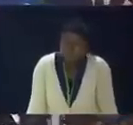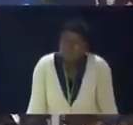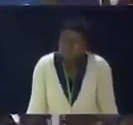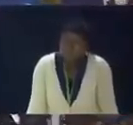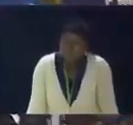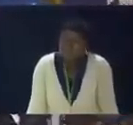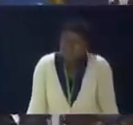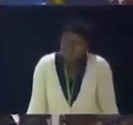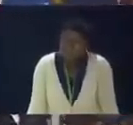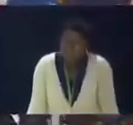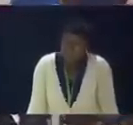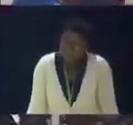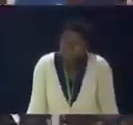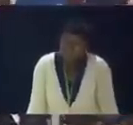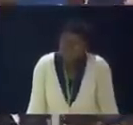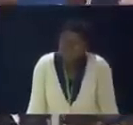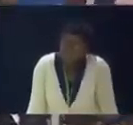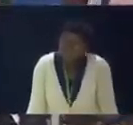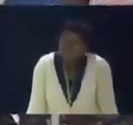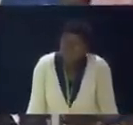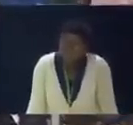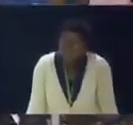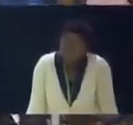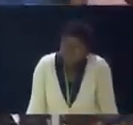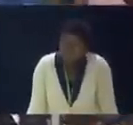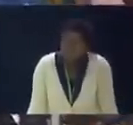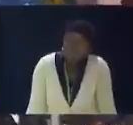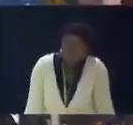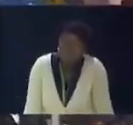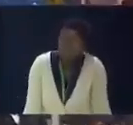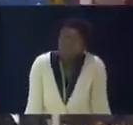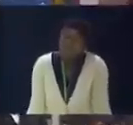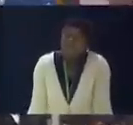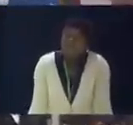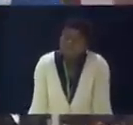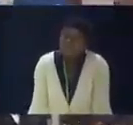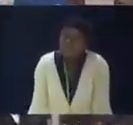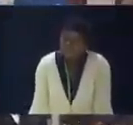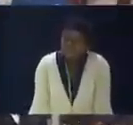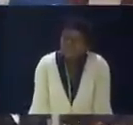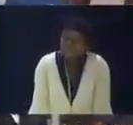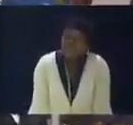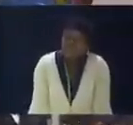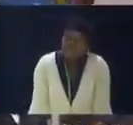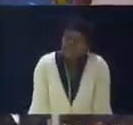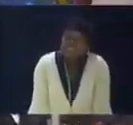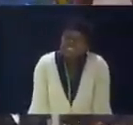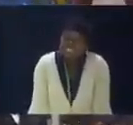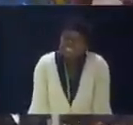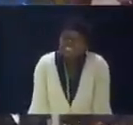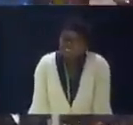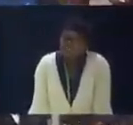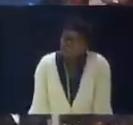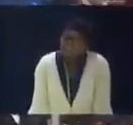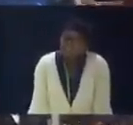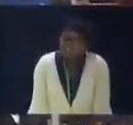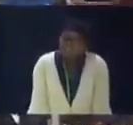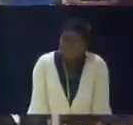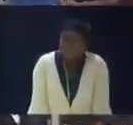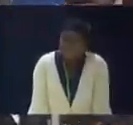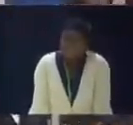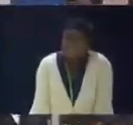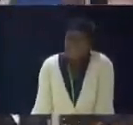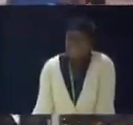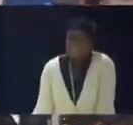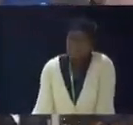know my God is wonderful. That is the God of mighty breakthroughs. That